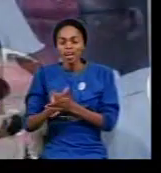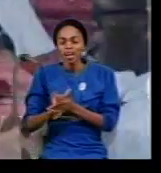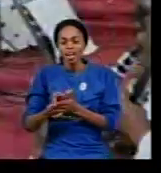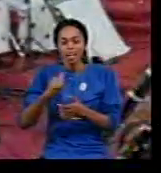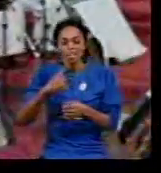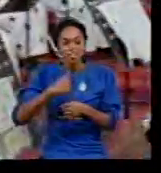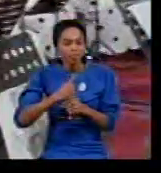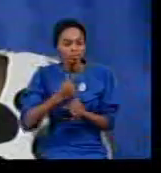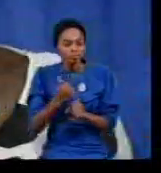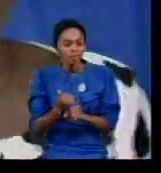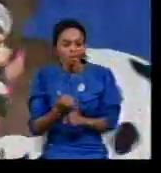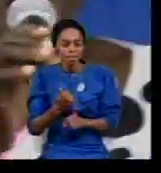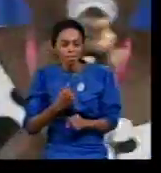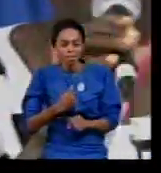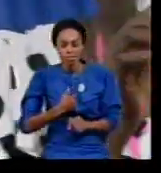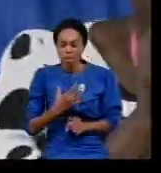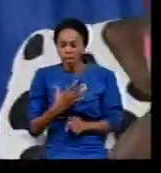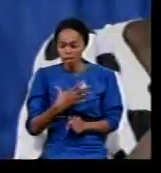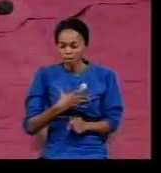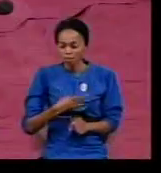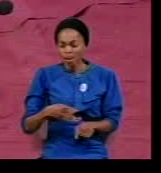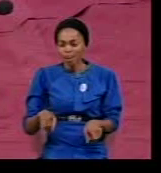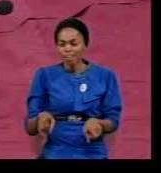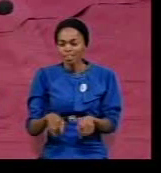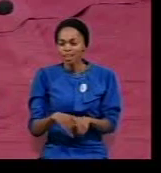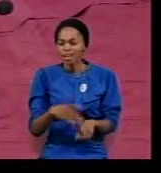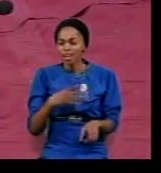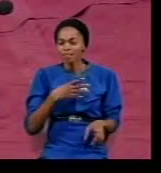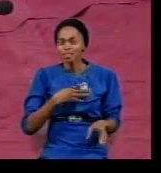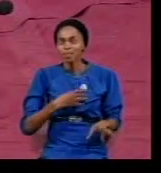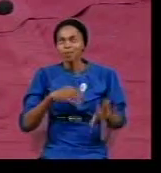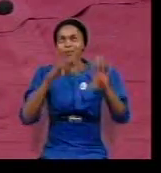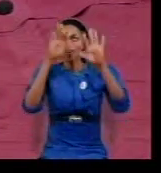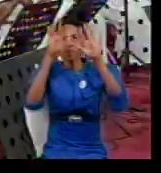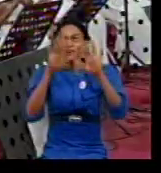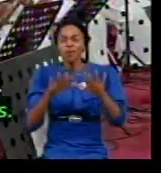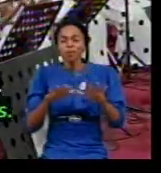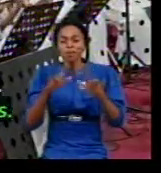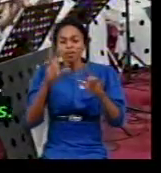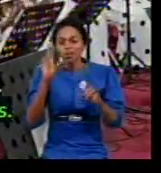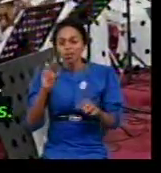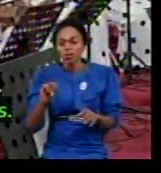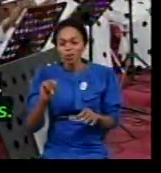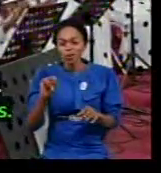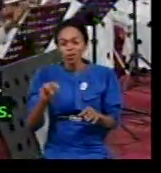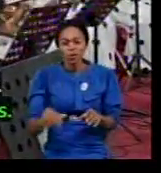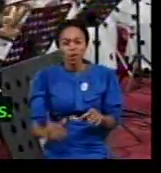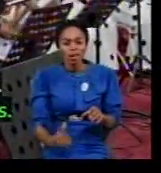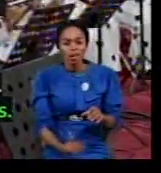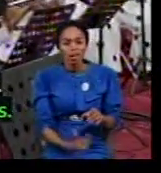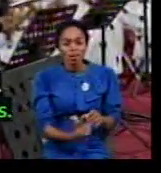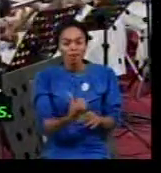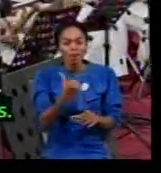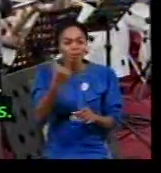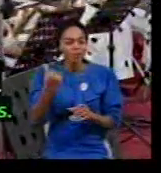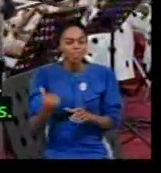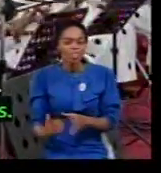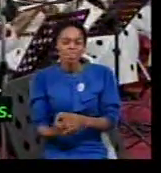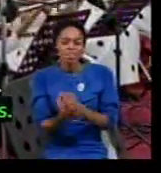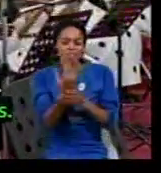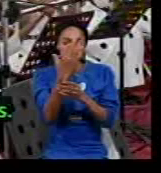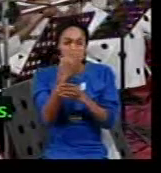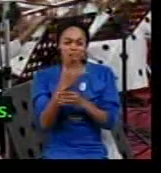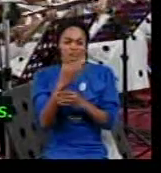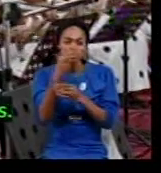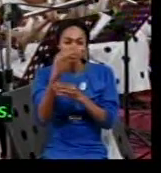you're saying, oh God, now for the last time, don't be angry. He knew that God should be angry with him. He knew that. That's why I said, don't be angry with